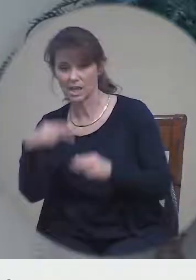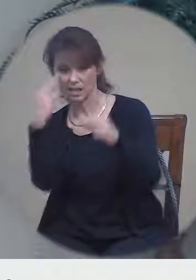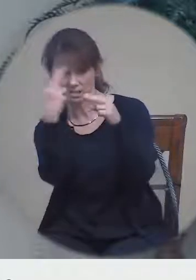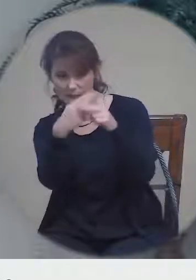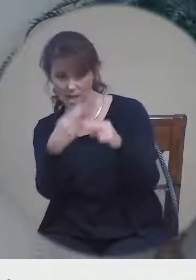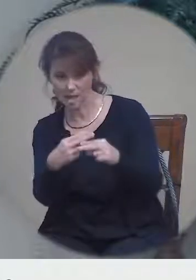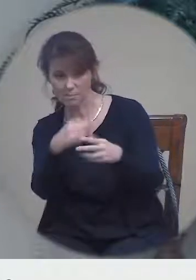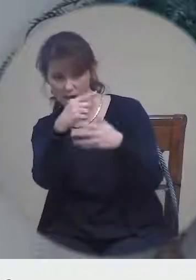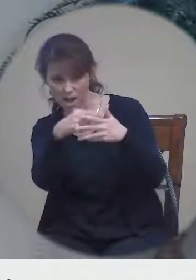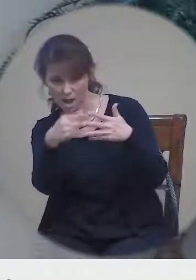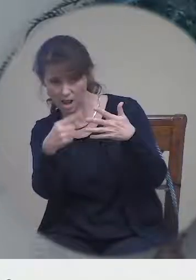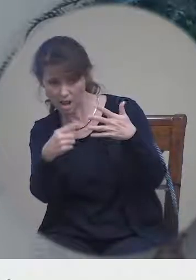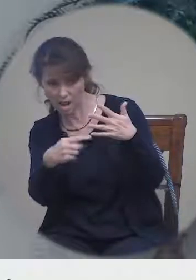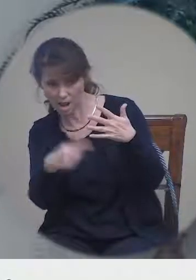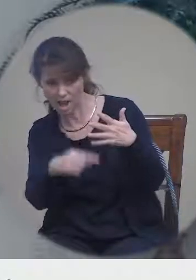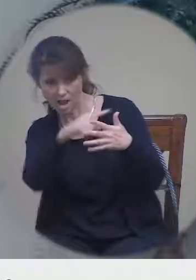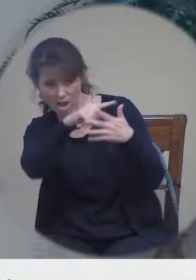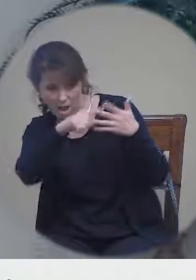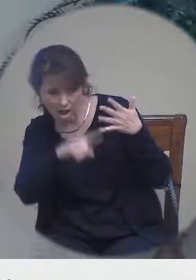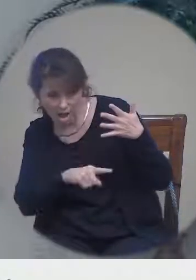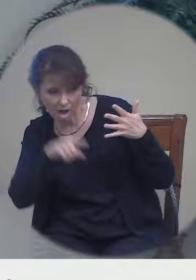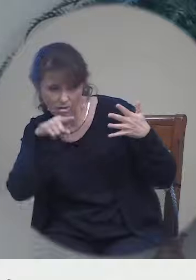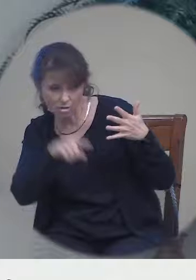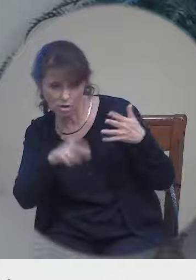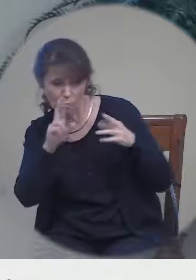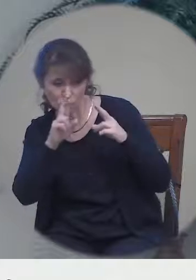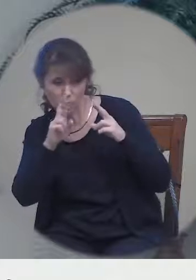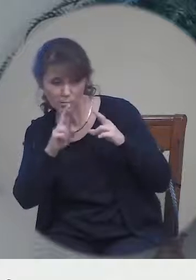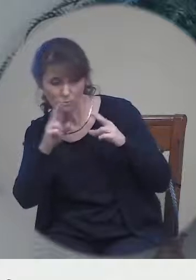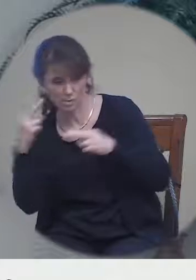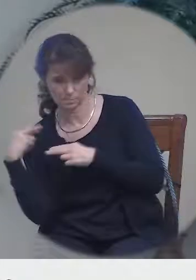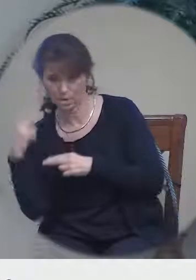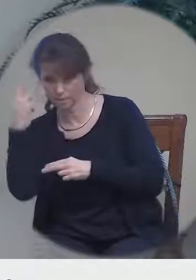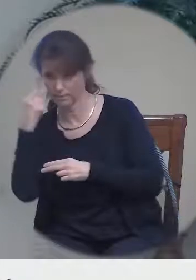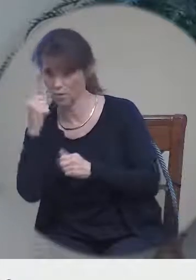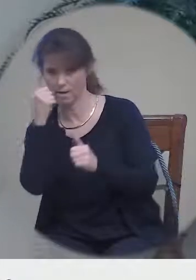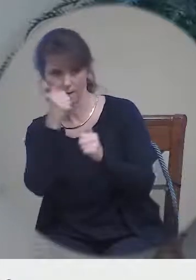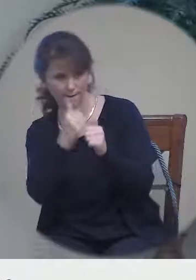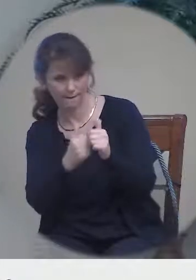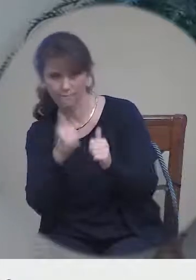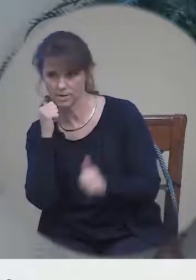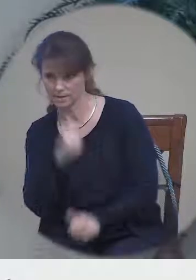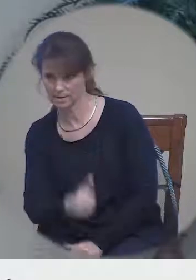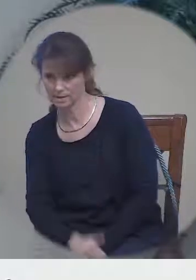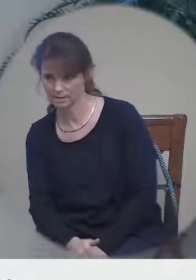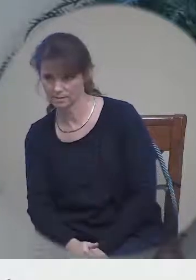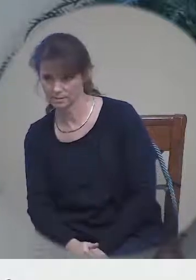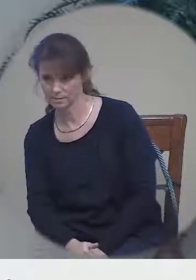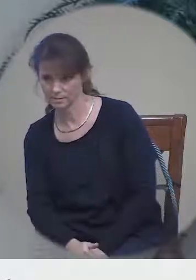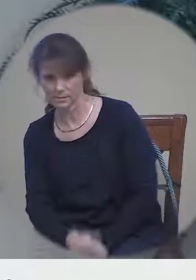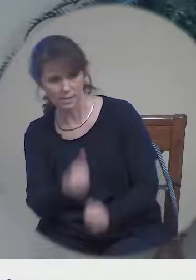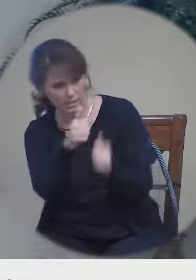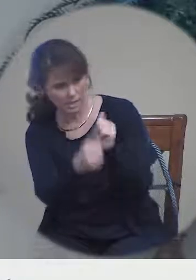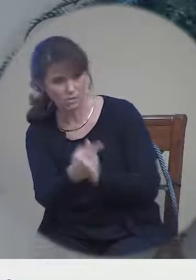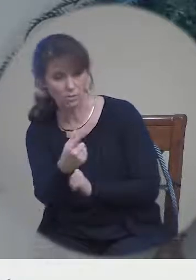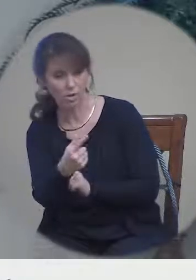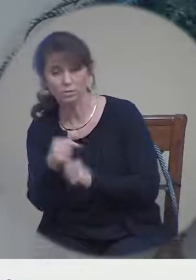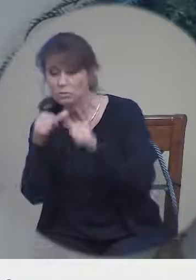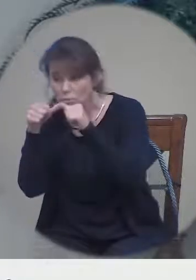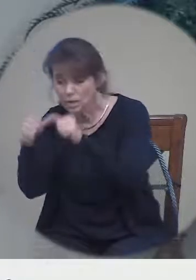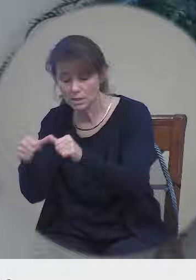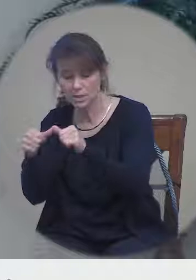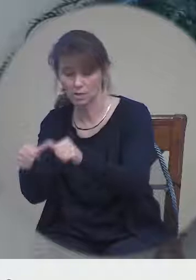doing on an ordinary daily basis that pleases God, keep doing them.